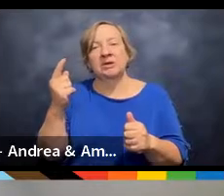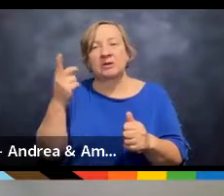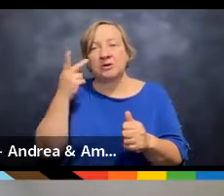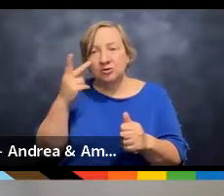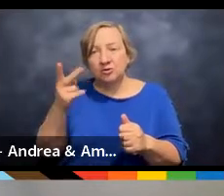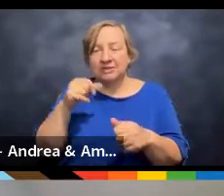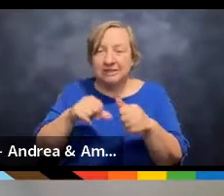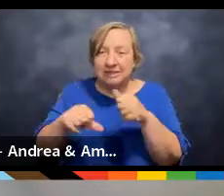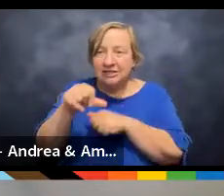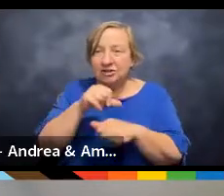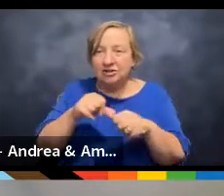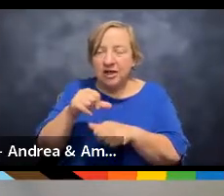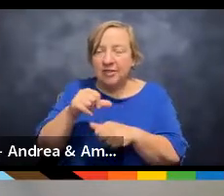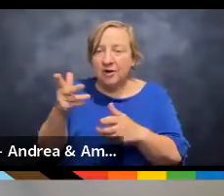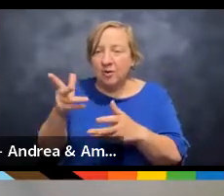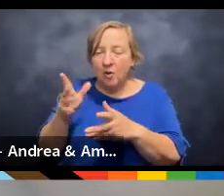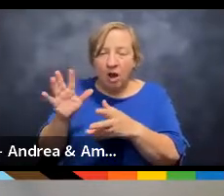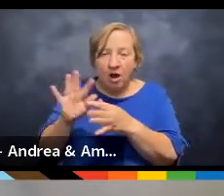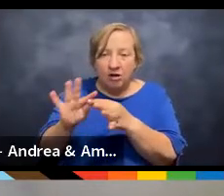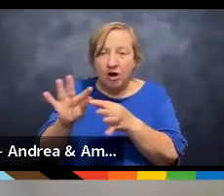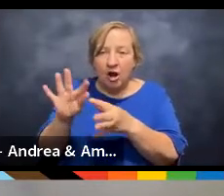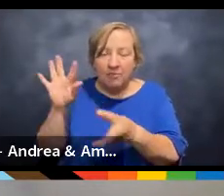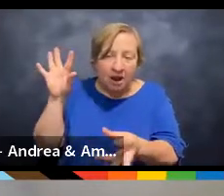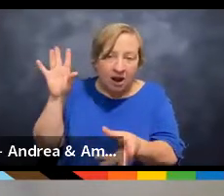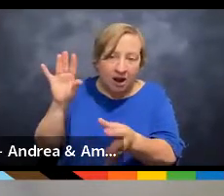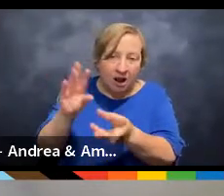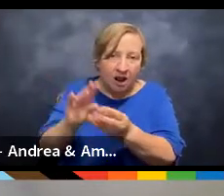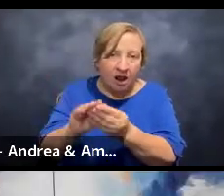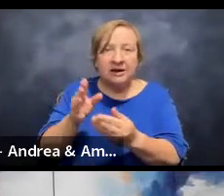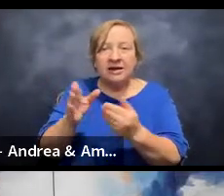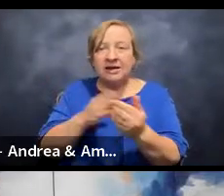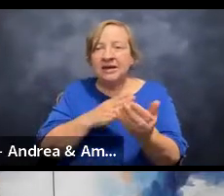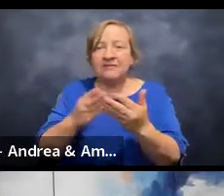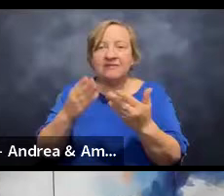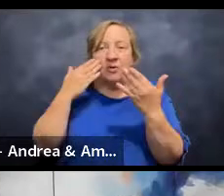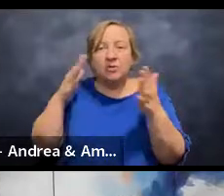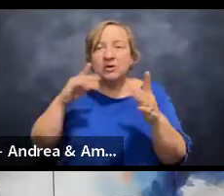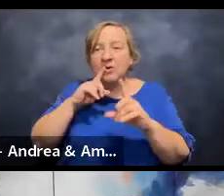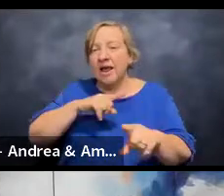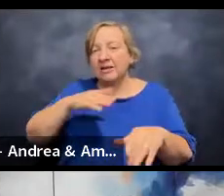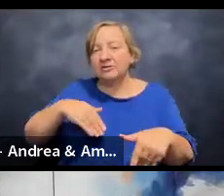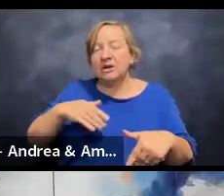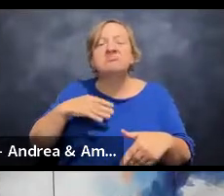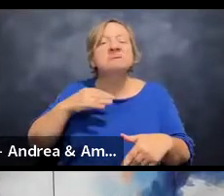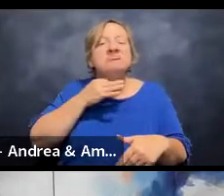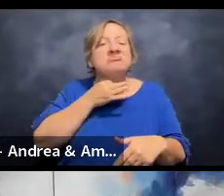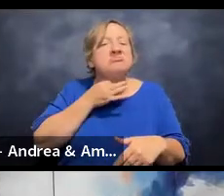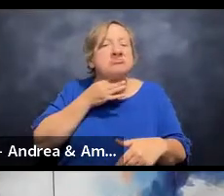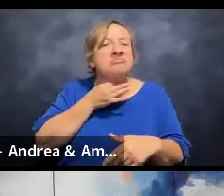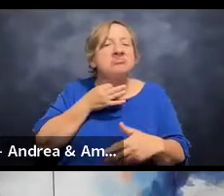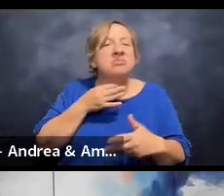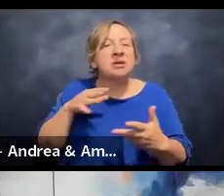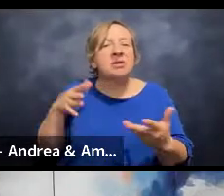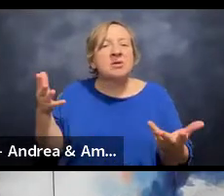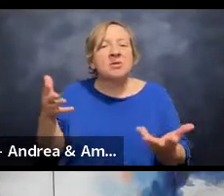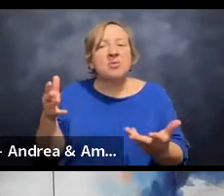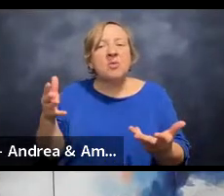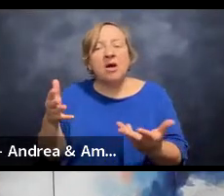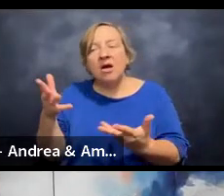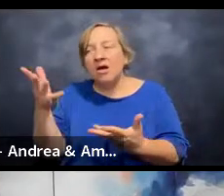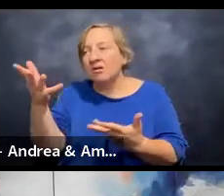see what the accumulated questions are. Even though we don't have the answers yet, we would like to know what is sort